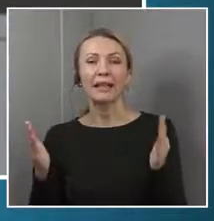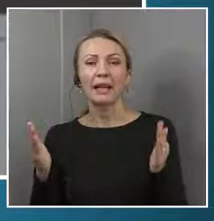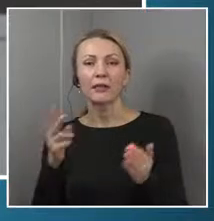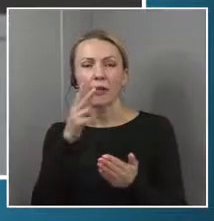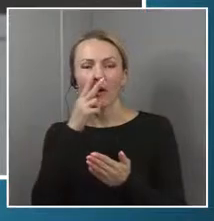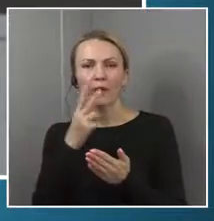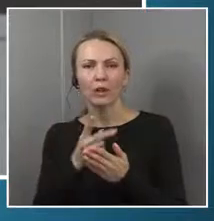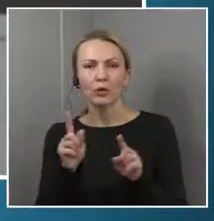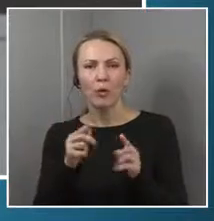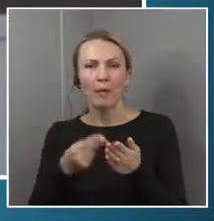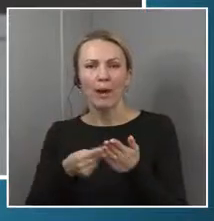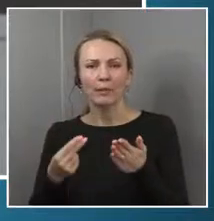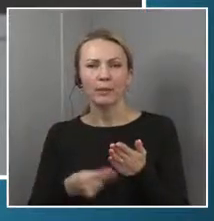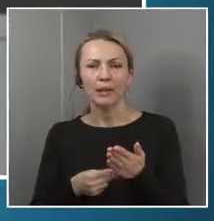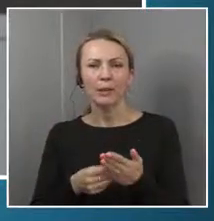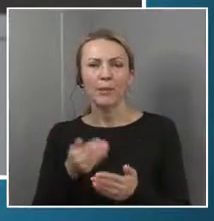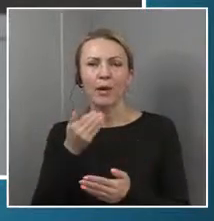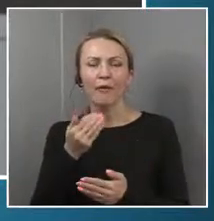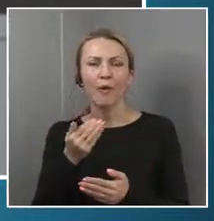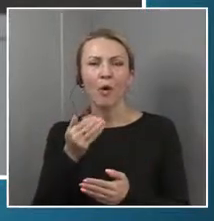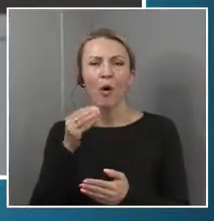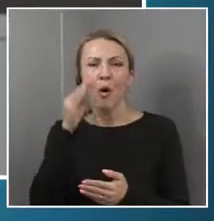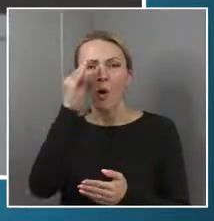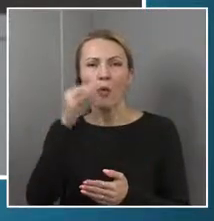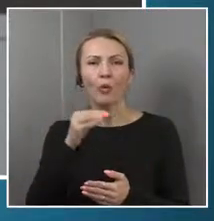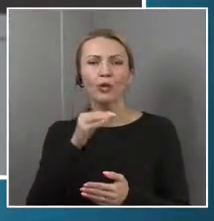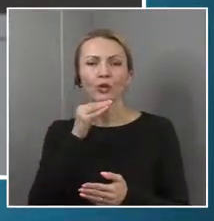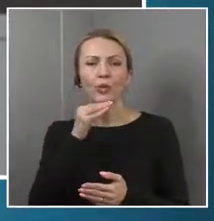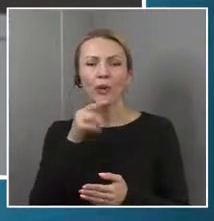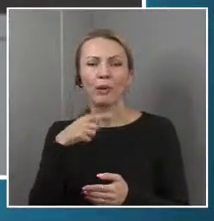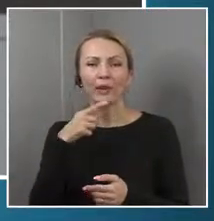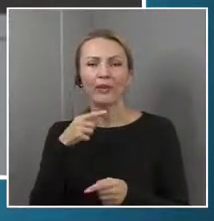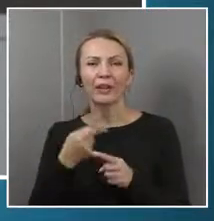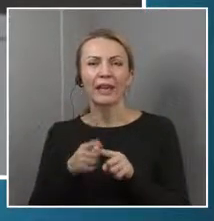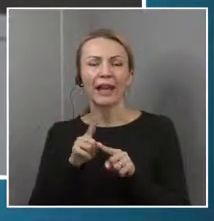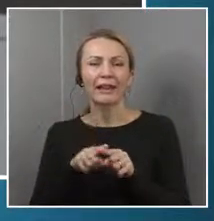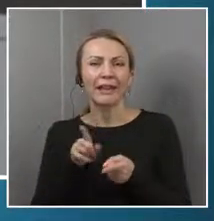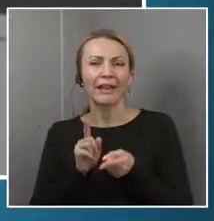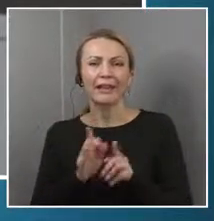I was once in a gallery, and I see a painting that was signed